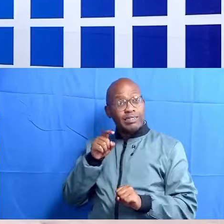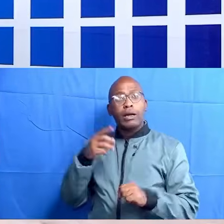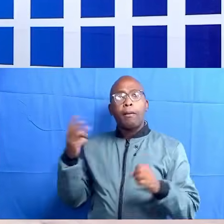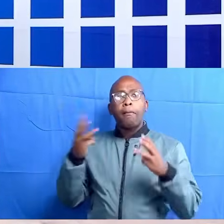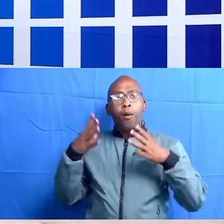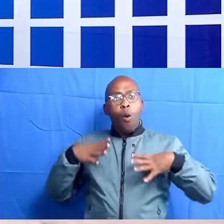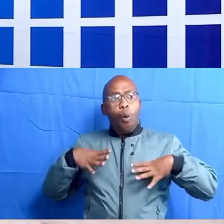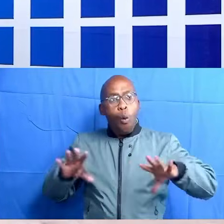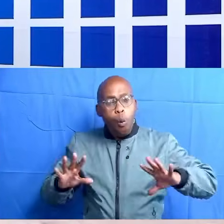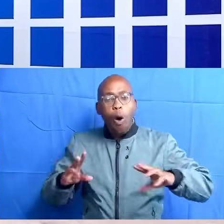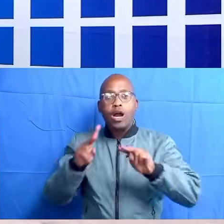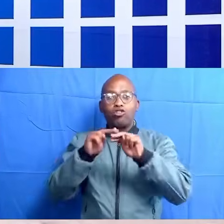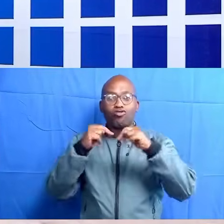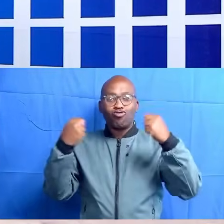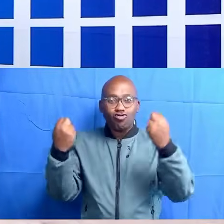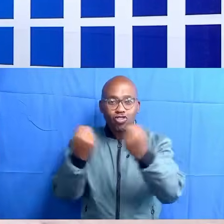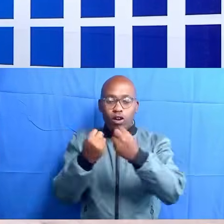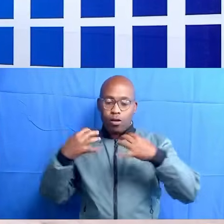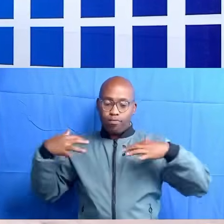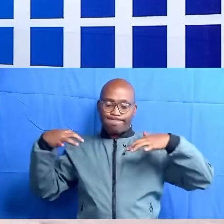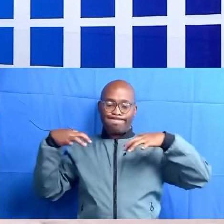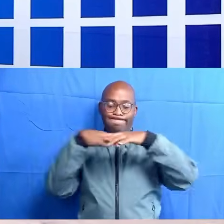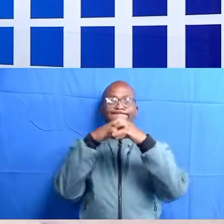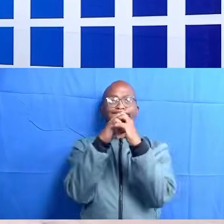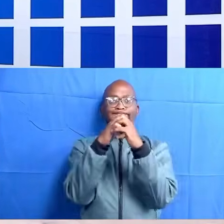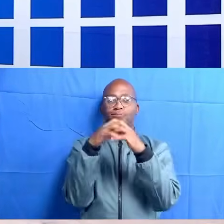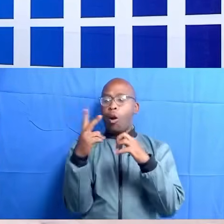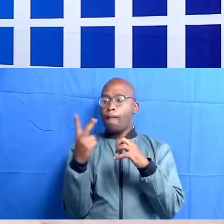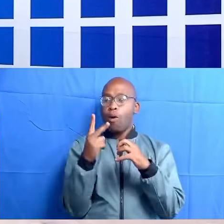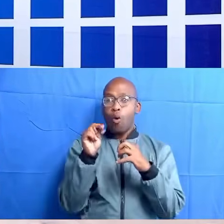that we should be asking ourselves is to why there was